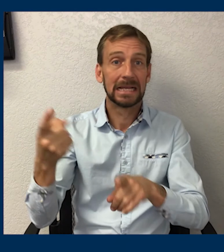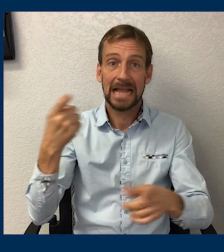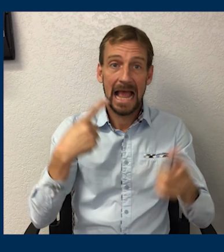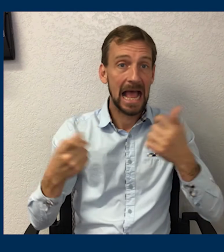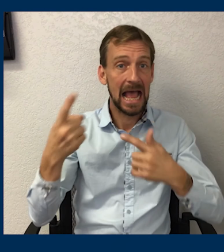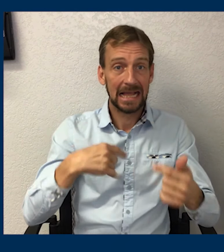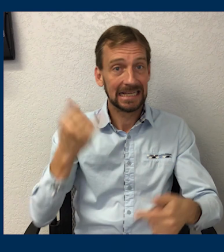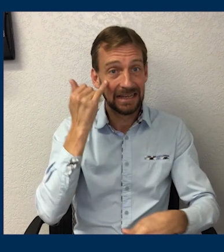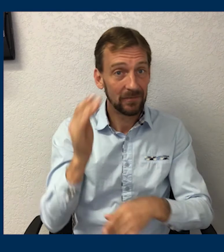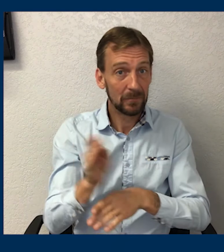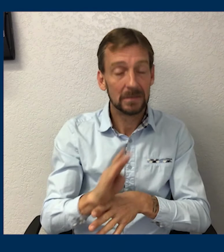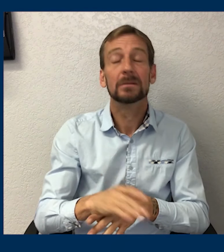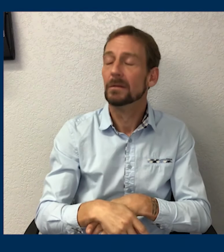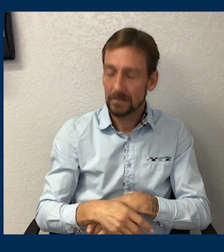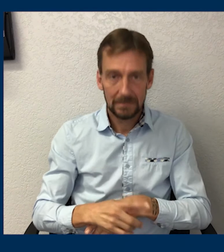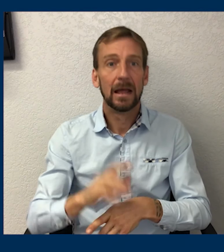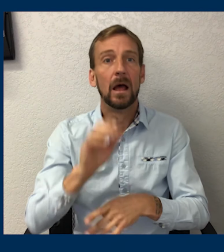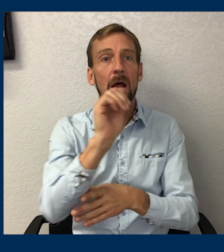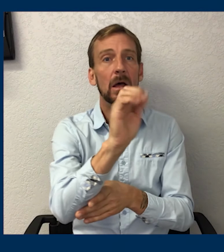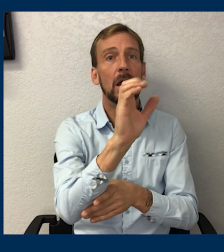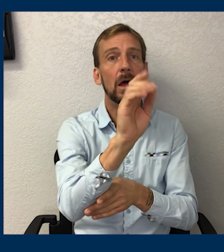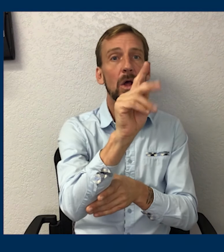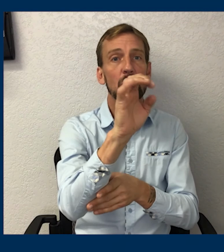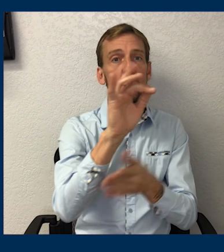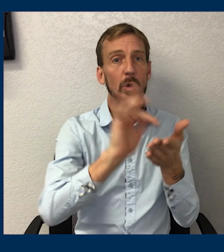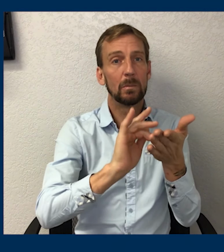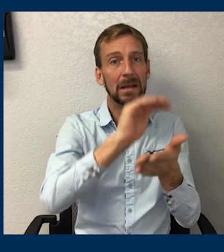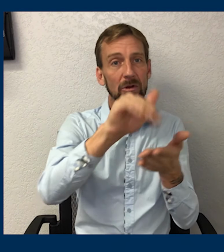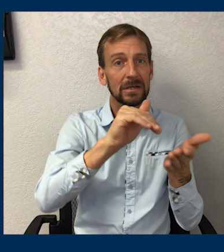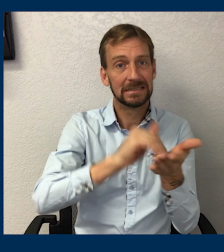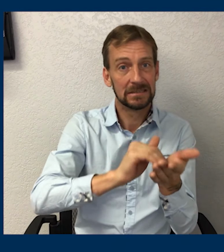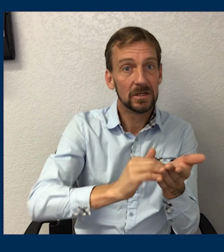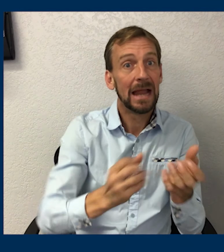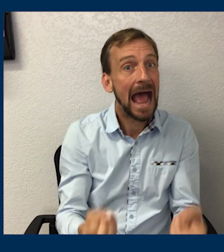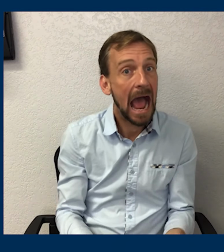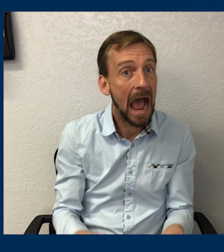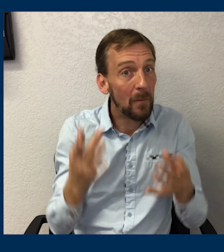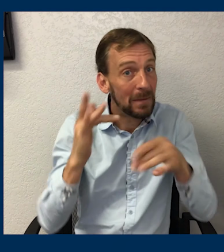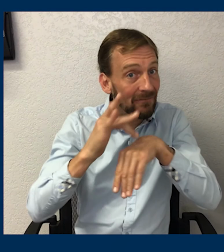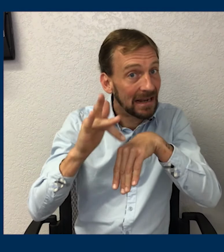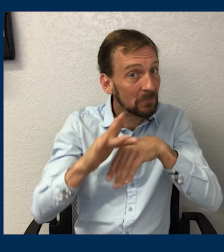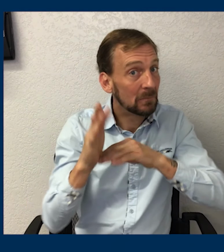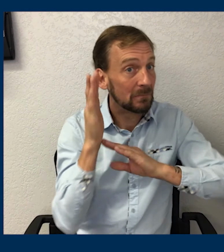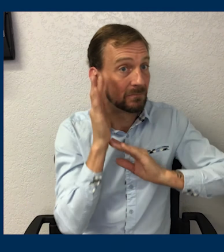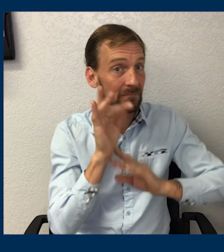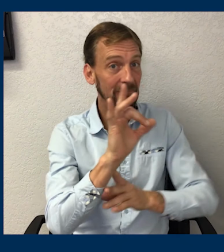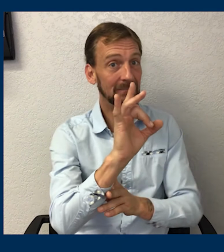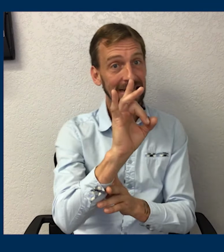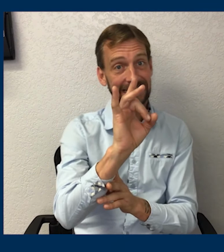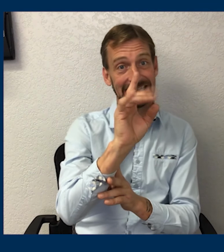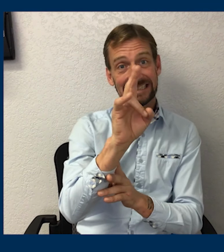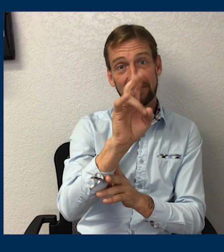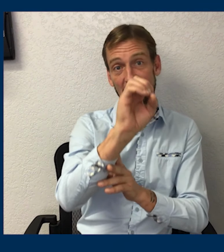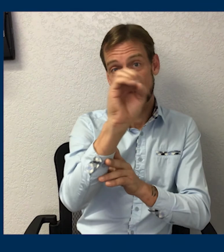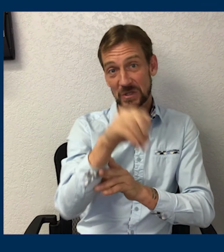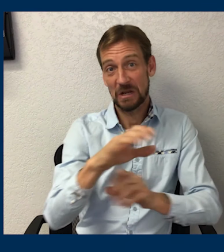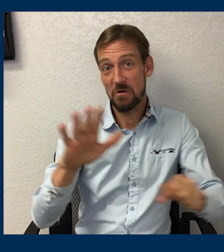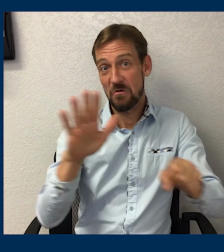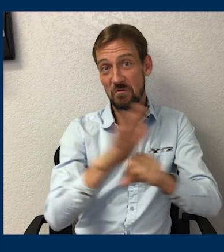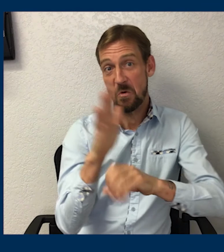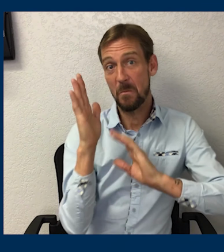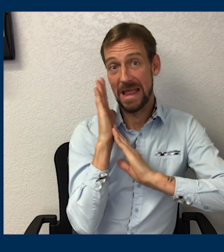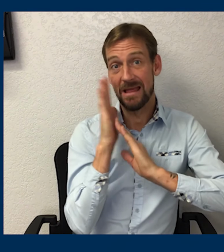The acute medical center, the adult occupancy rate right now today is at 87%. We only